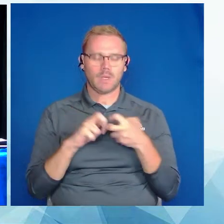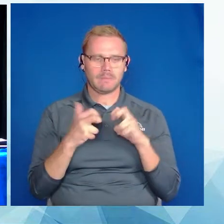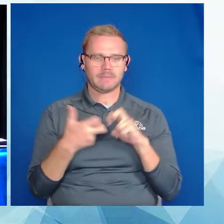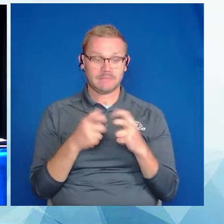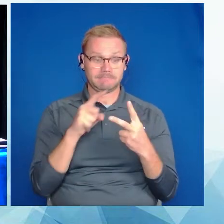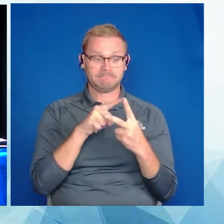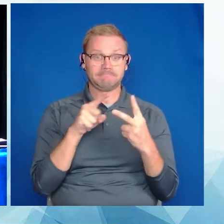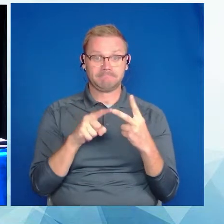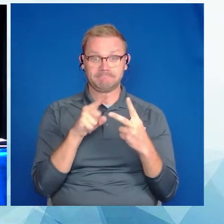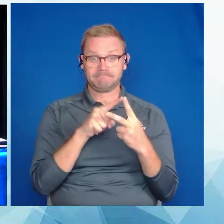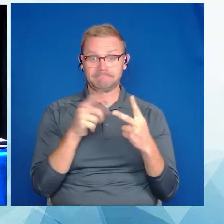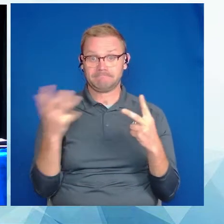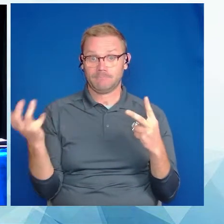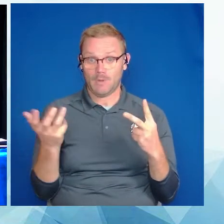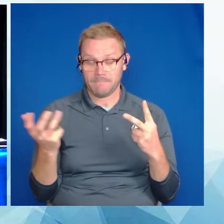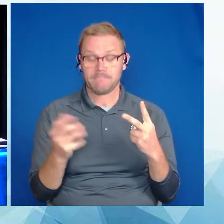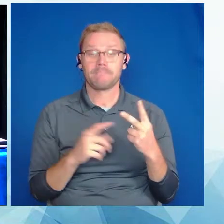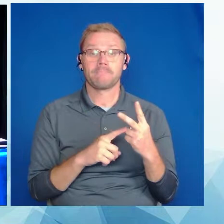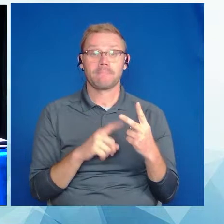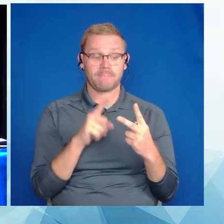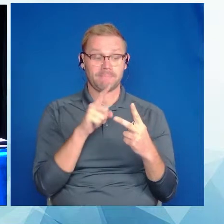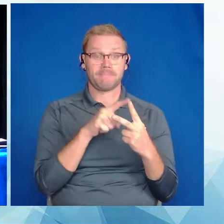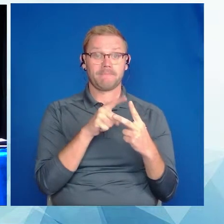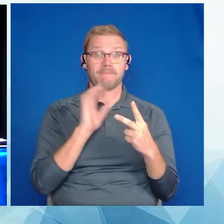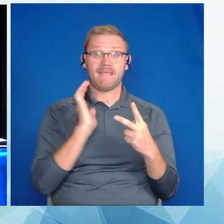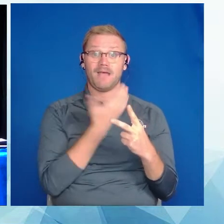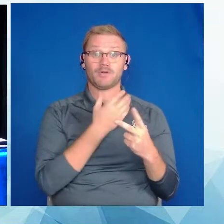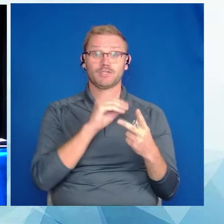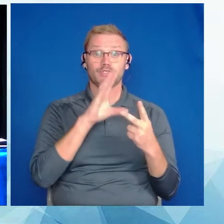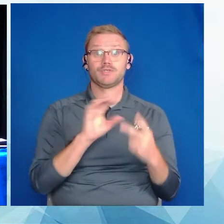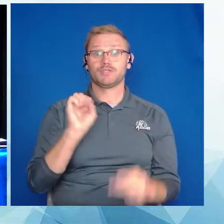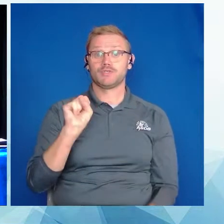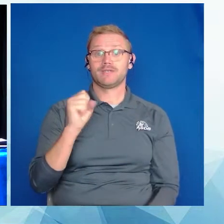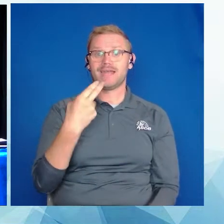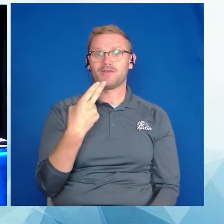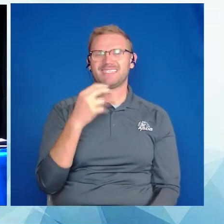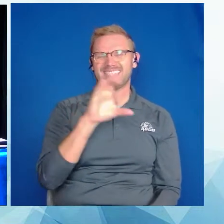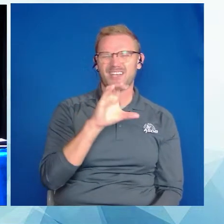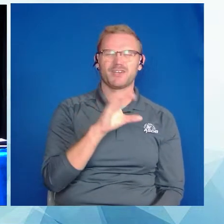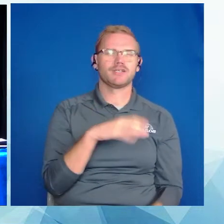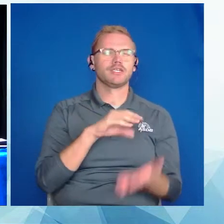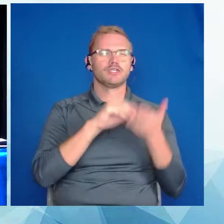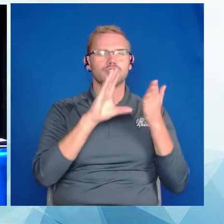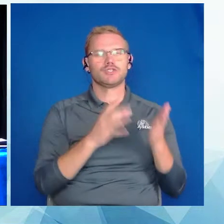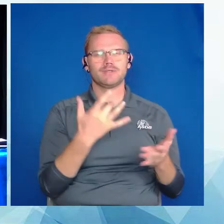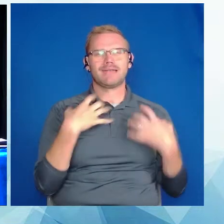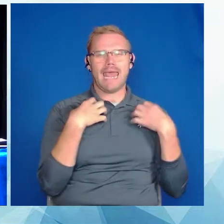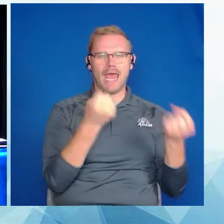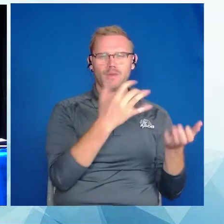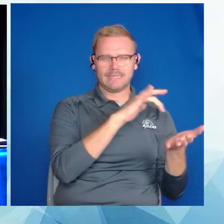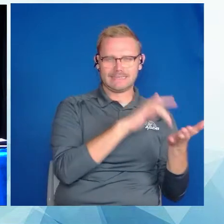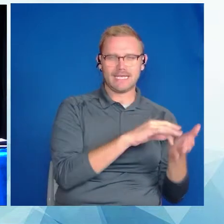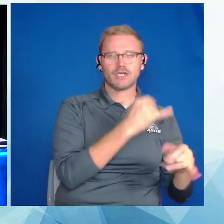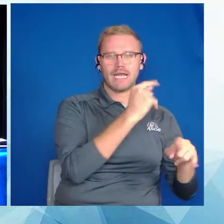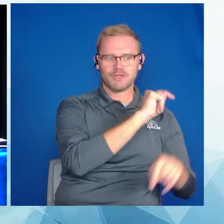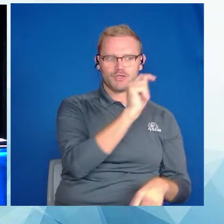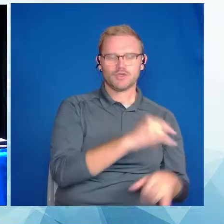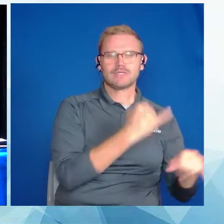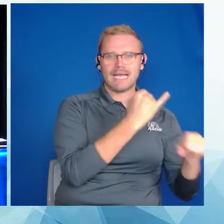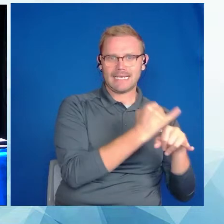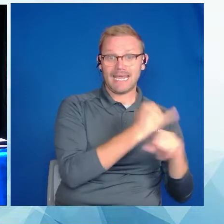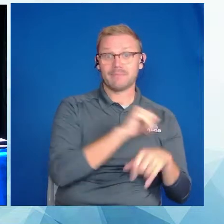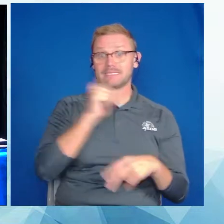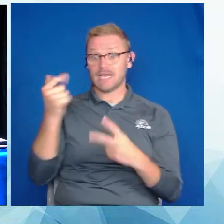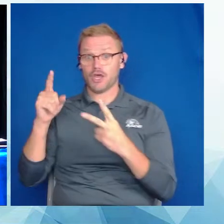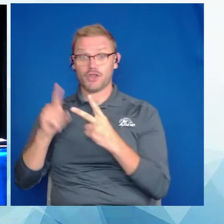These 2 really big frogs were our student health center on the Tucson campus, and the second